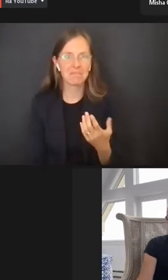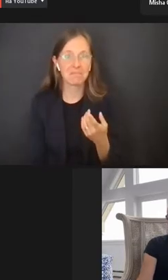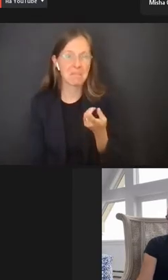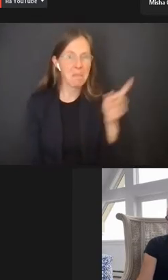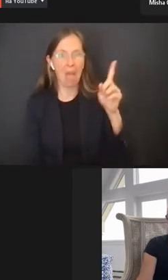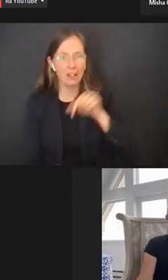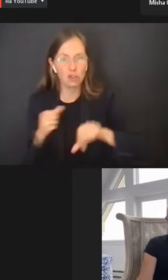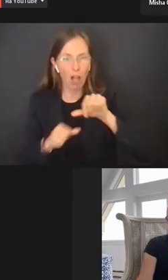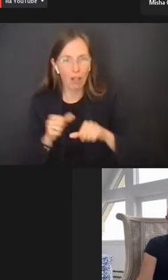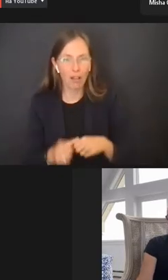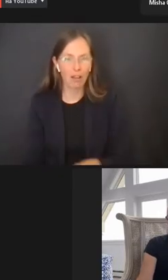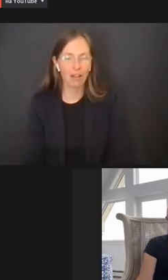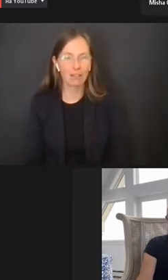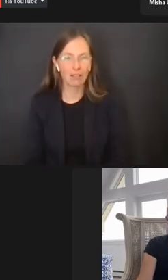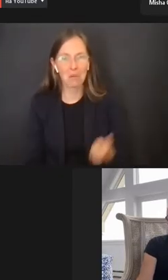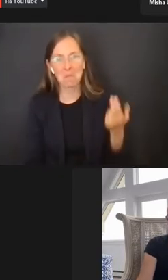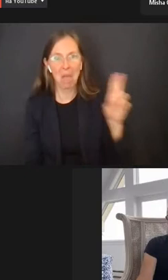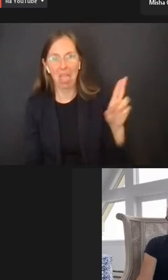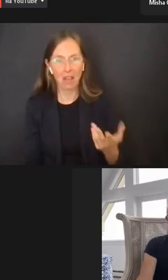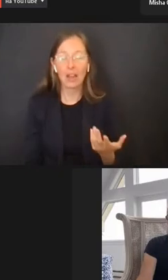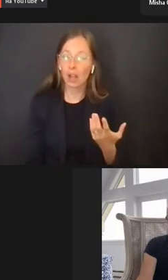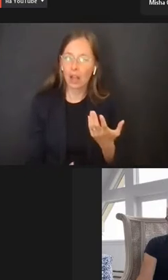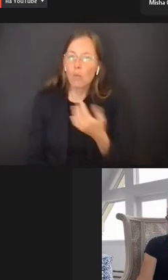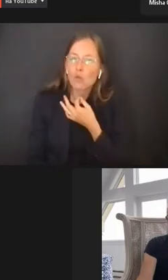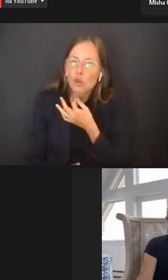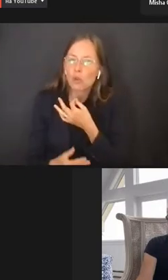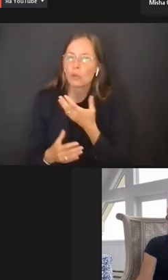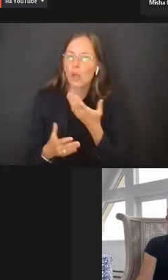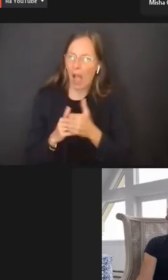moving forward on this path? And